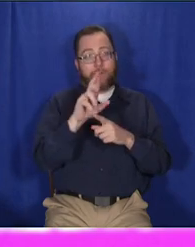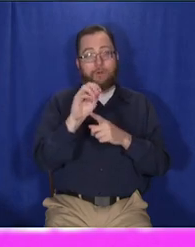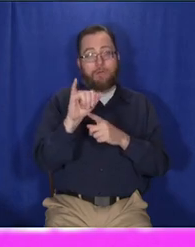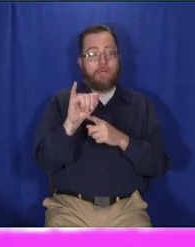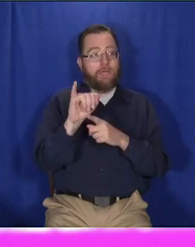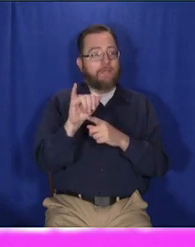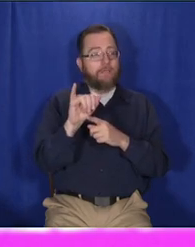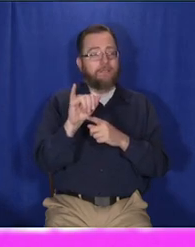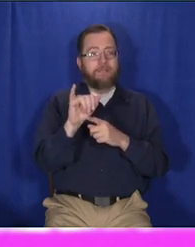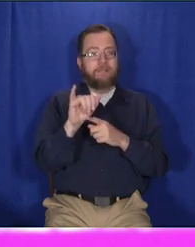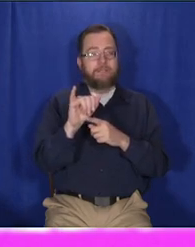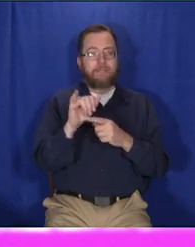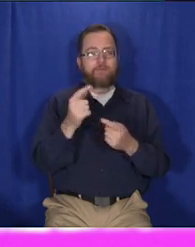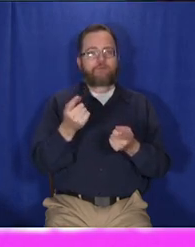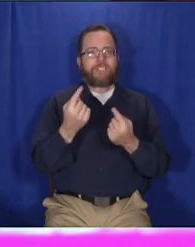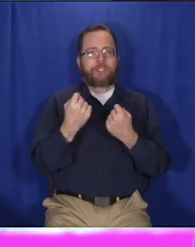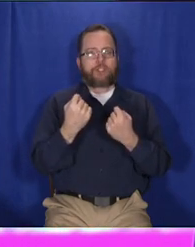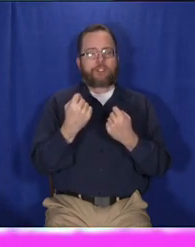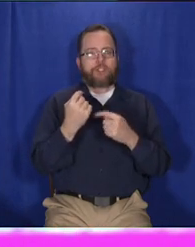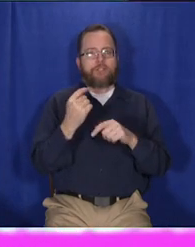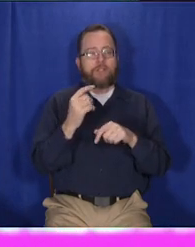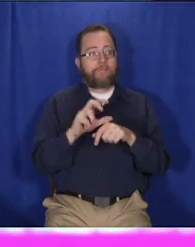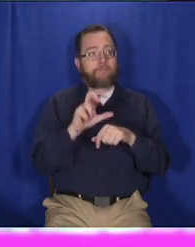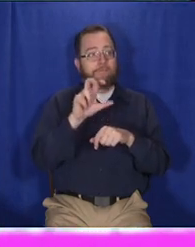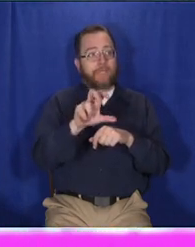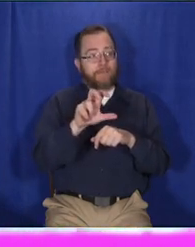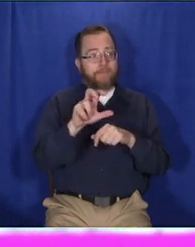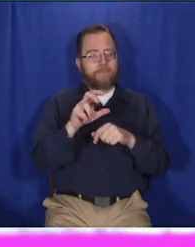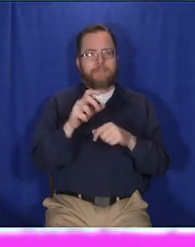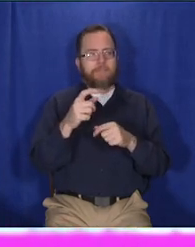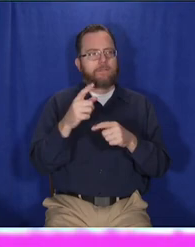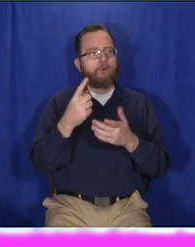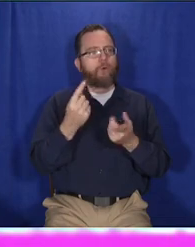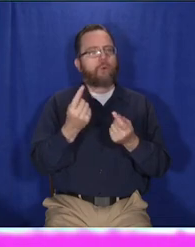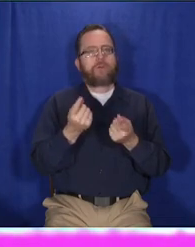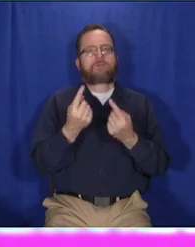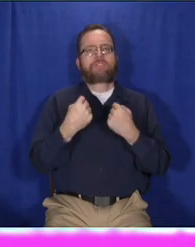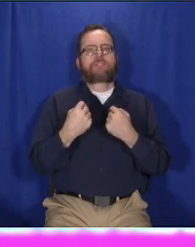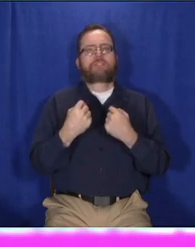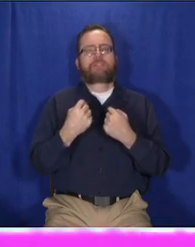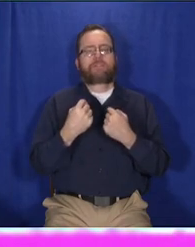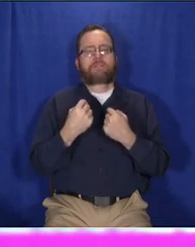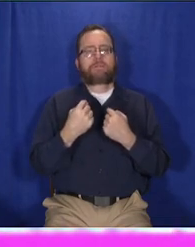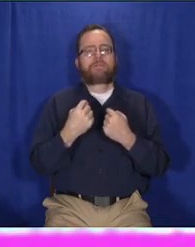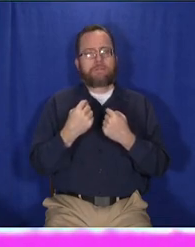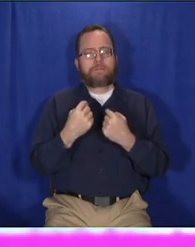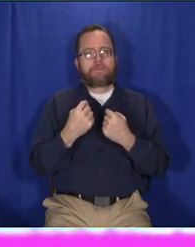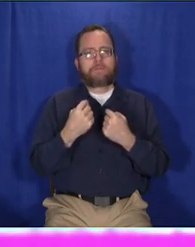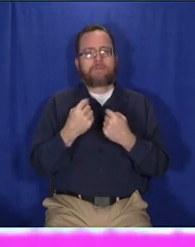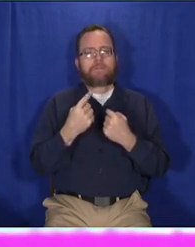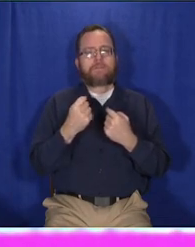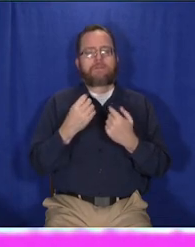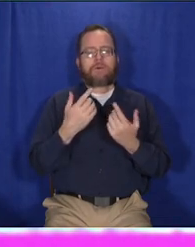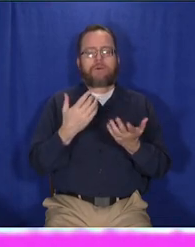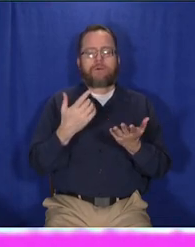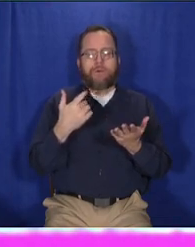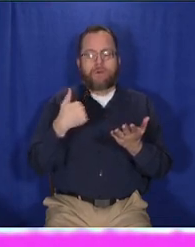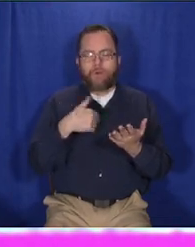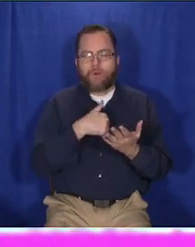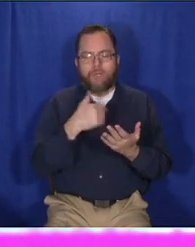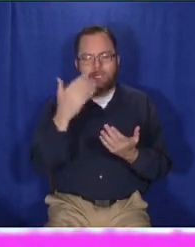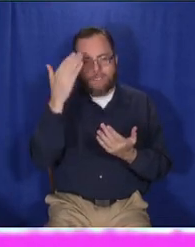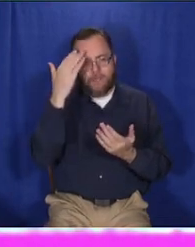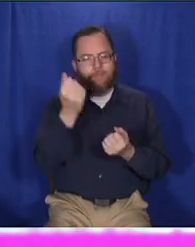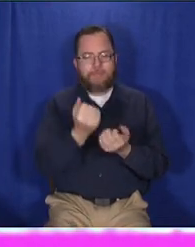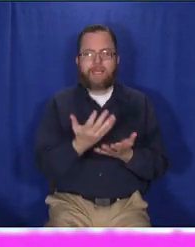imagine. See, all of that is nice, and I'm happy for my friend. Super happy for my friend. But he knows, he realizes, listen, all of that, he's going to get interest. All that